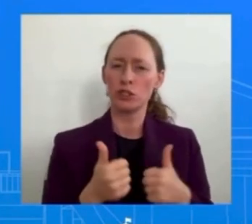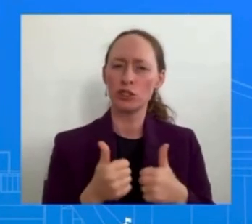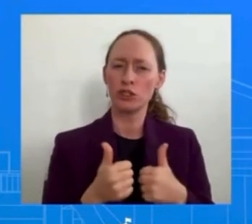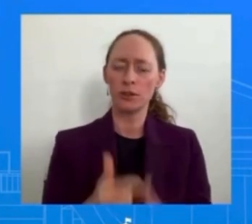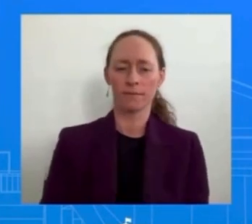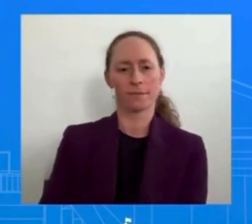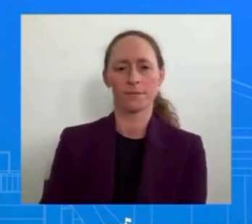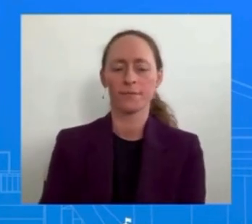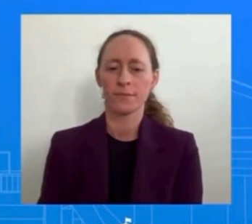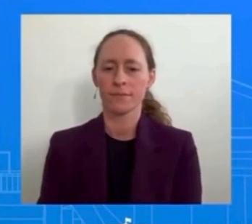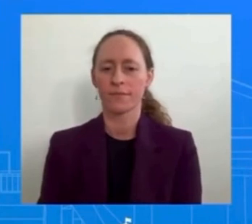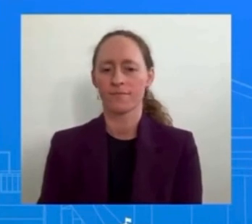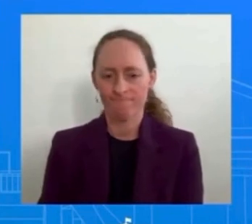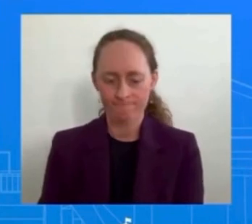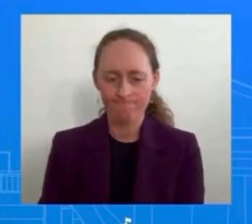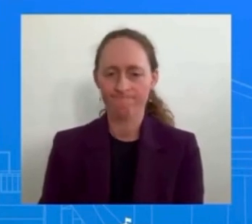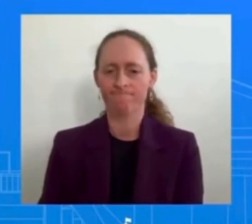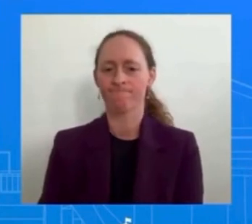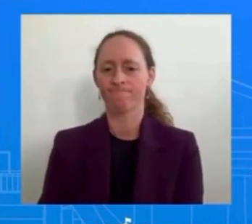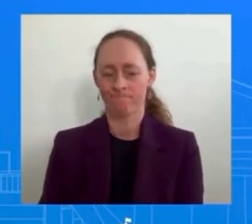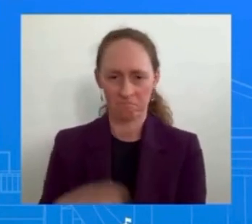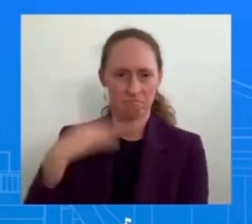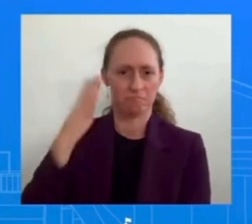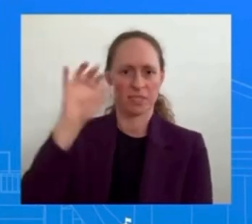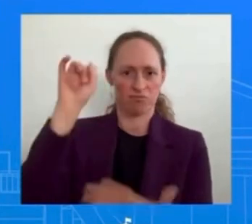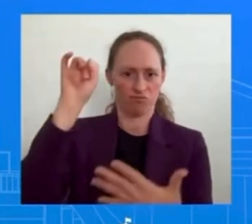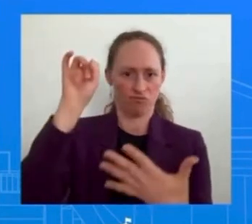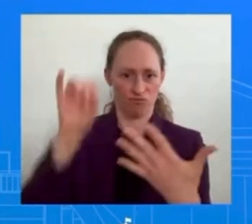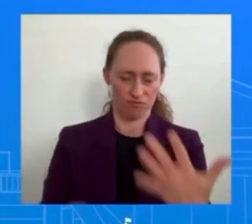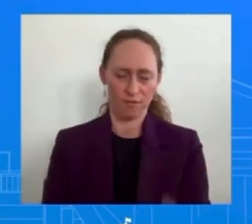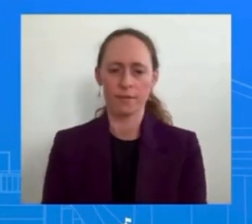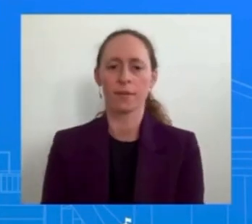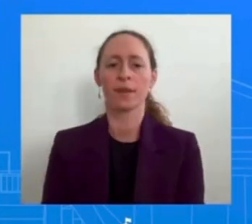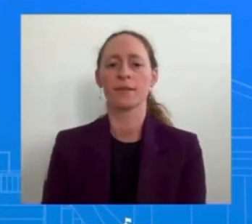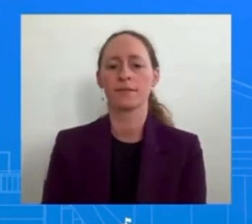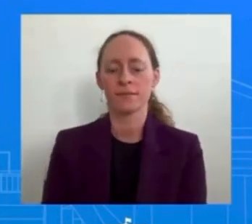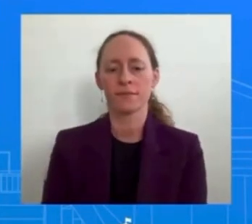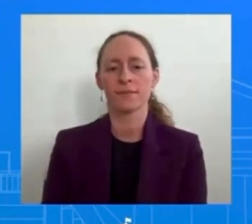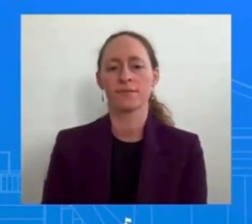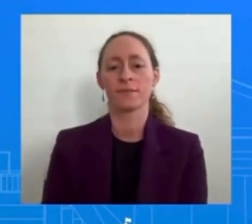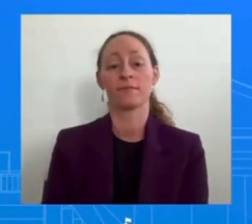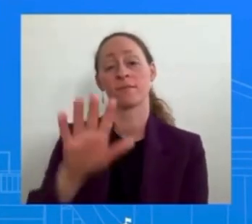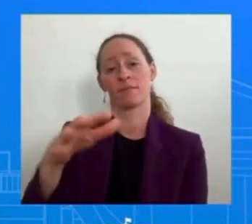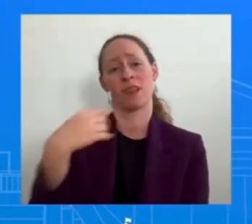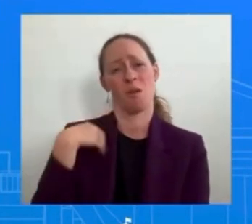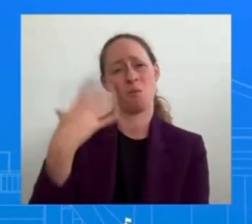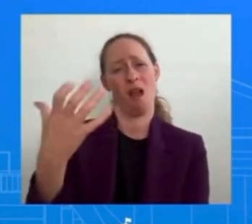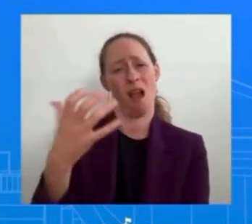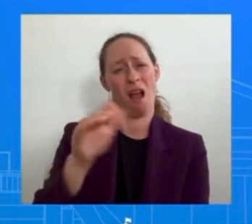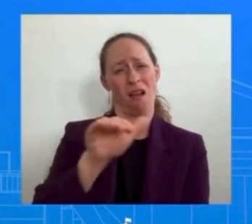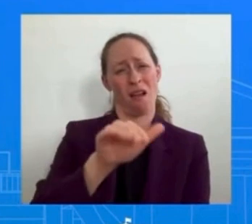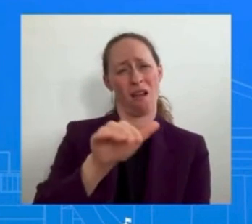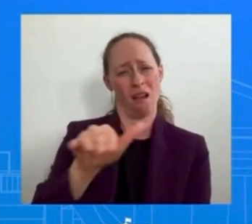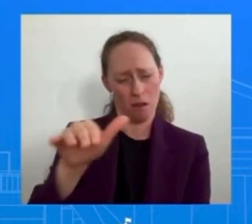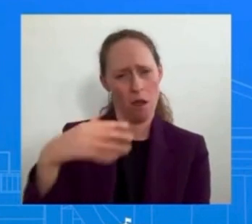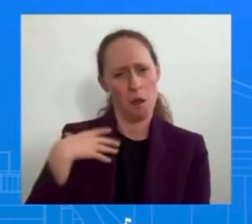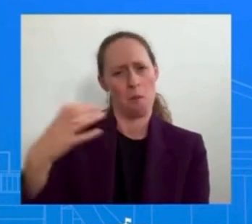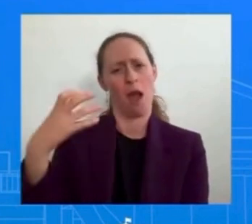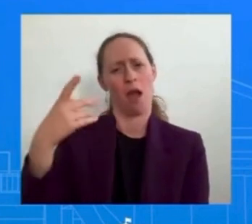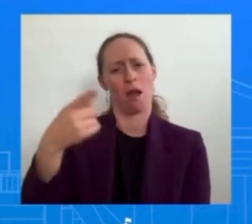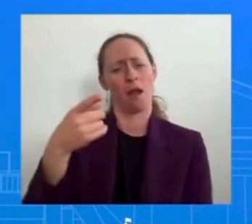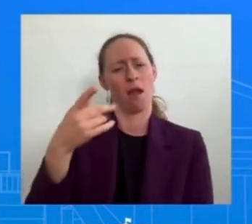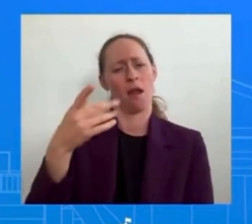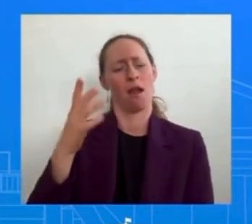would caution everyone to consider the source here. That is incredibly important. as we're hearing the report. We